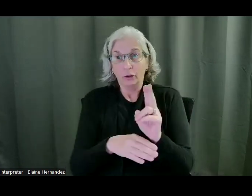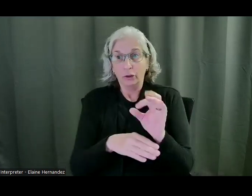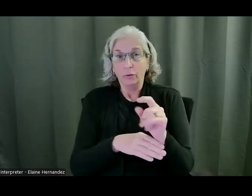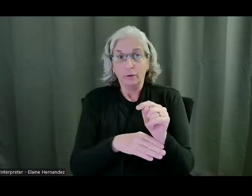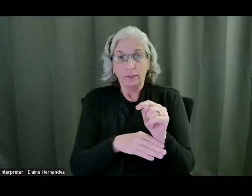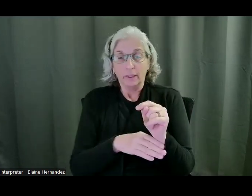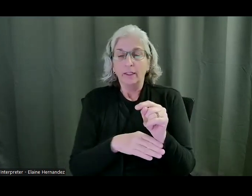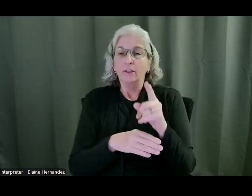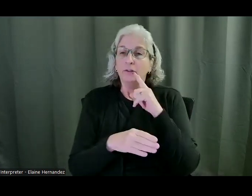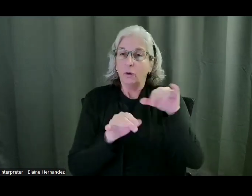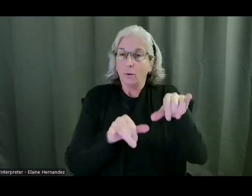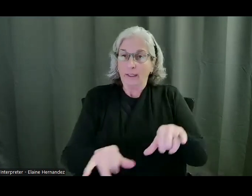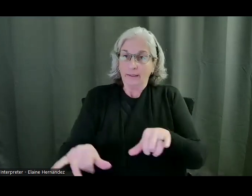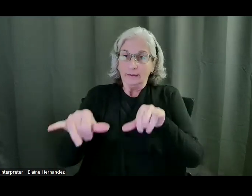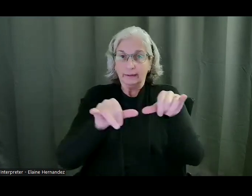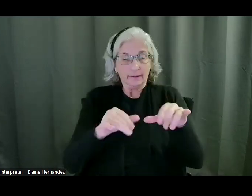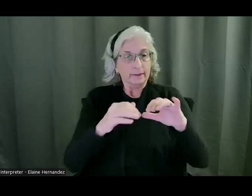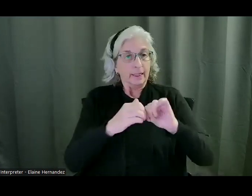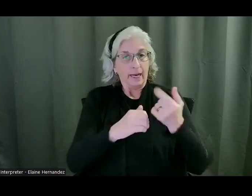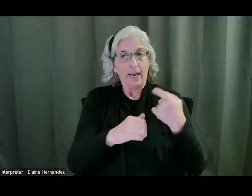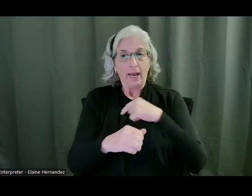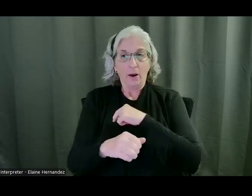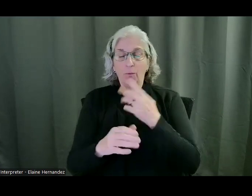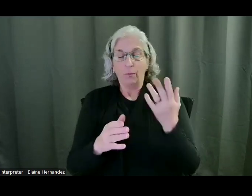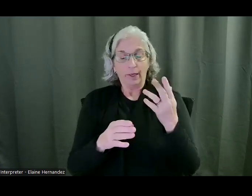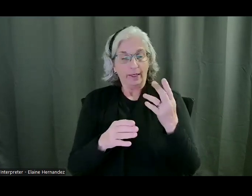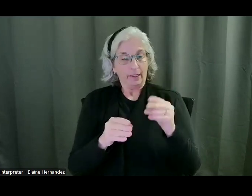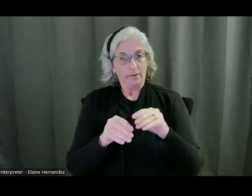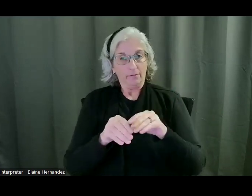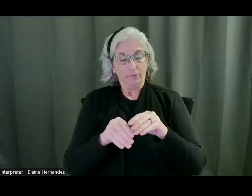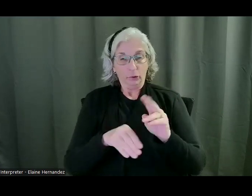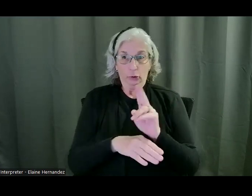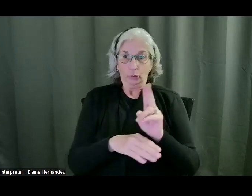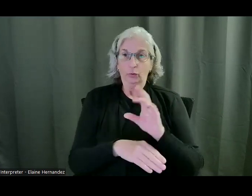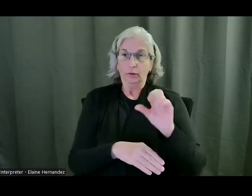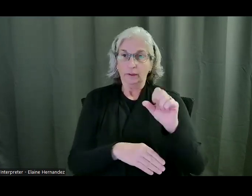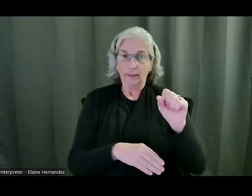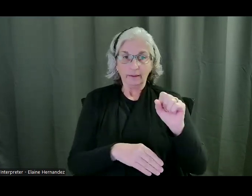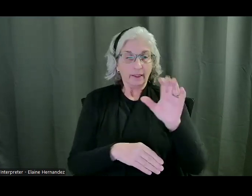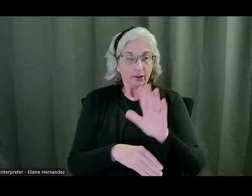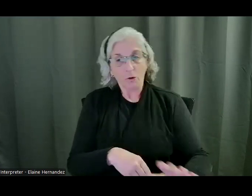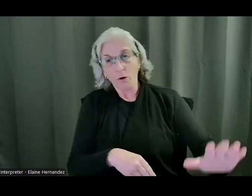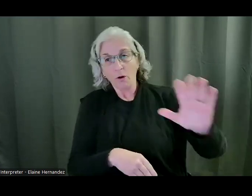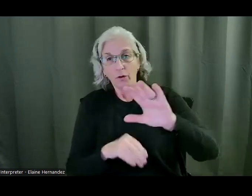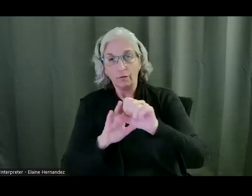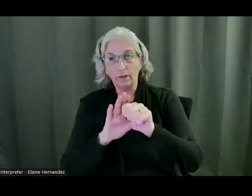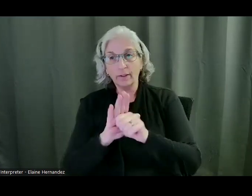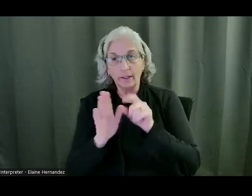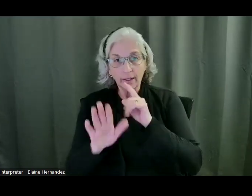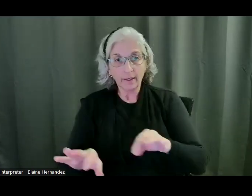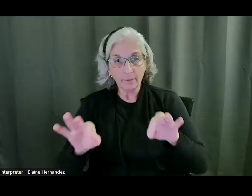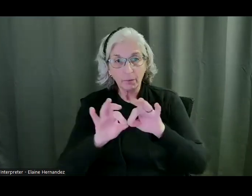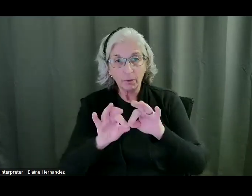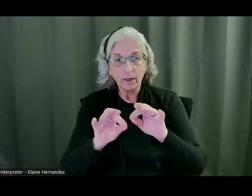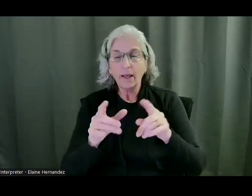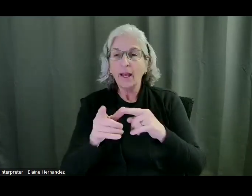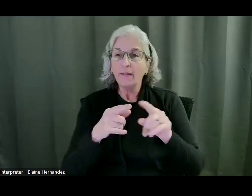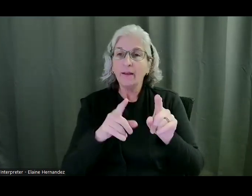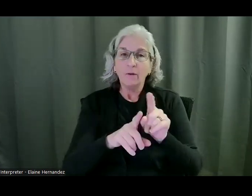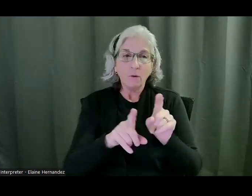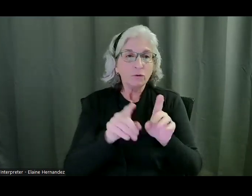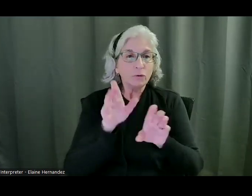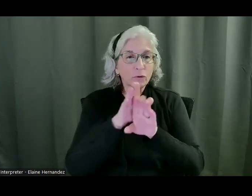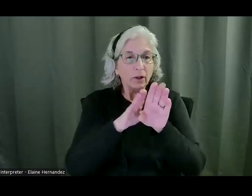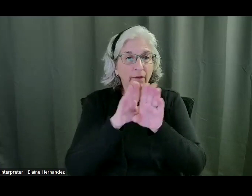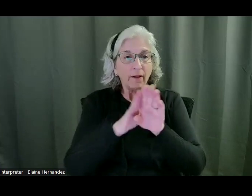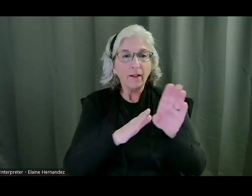Consistency in terms of how we implemented across the state was really important, and then to develop that more practical, pragmatic guidance and tools